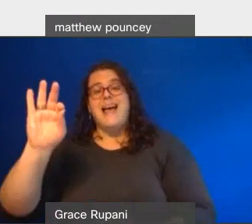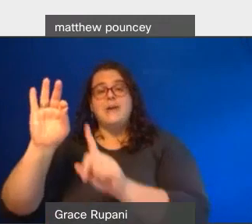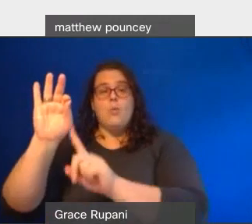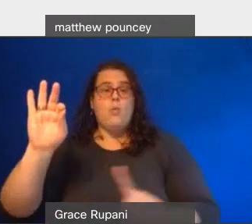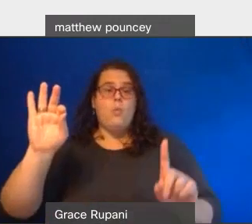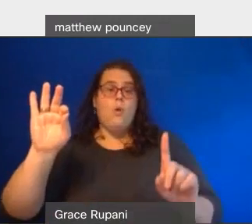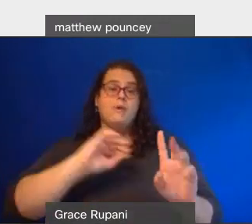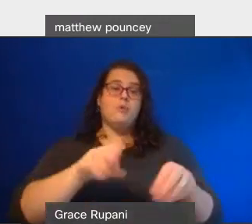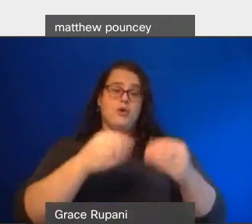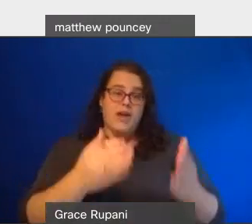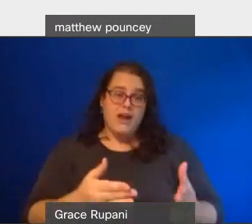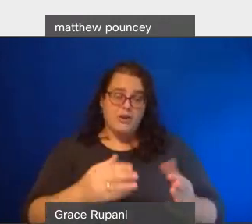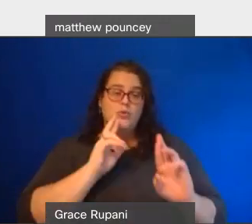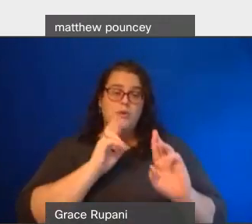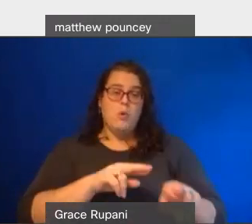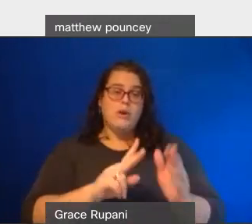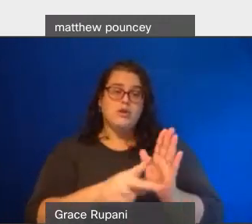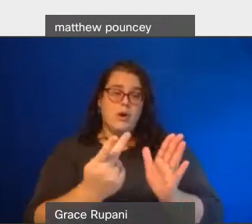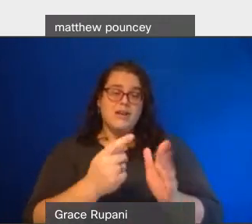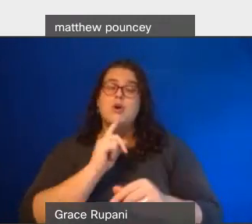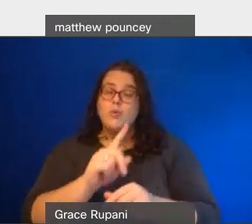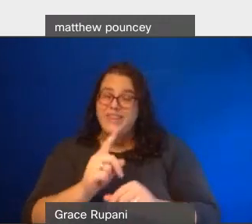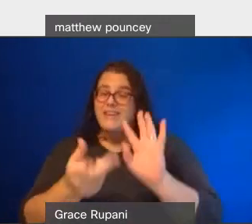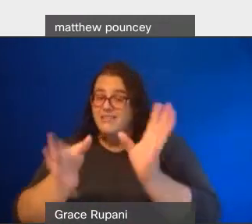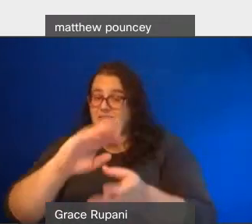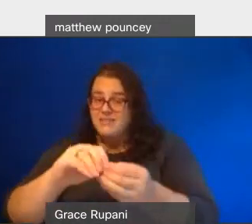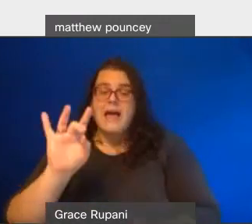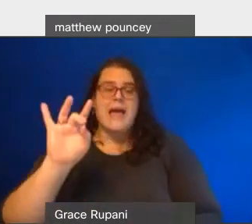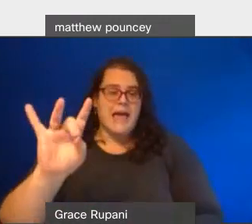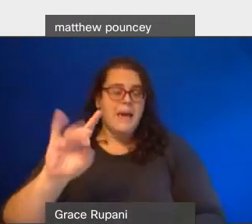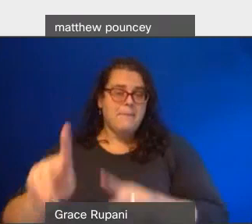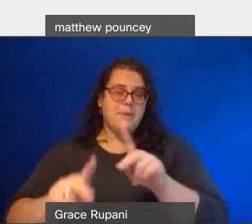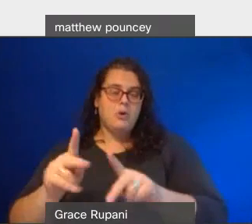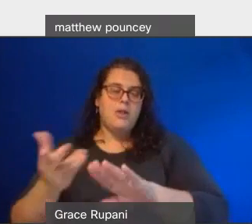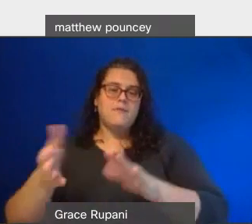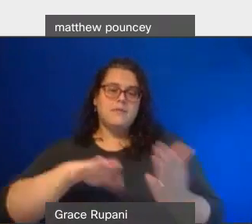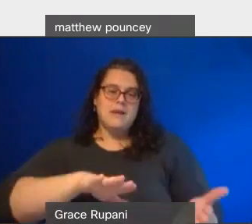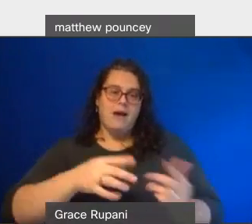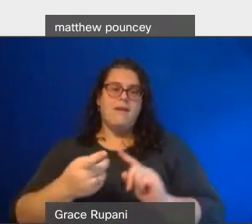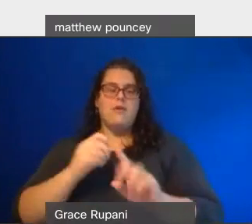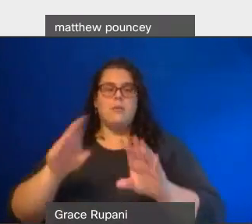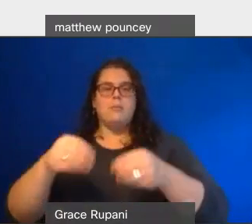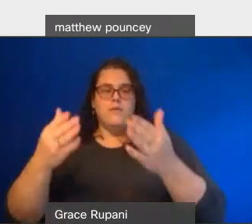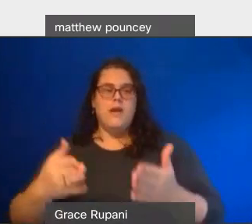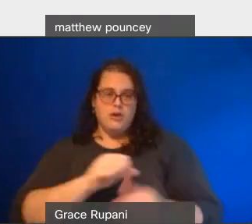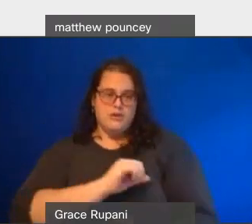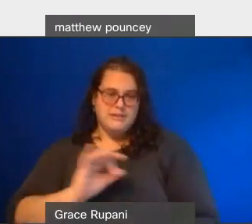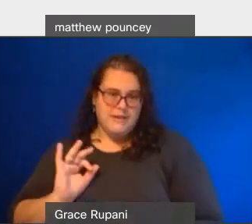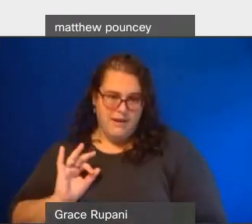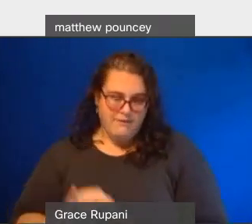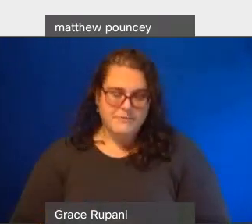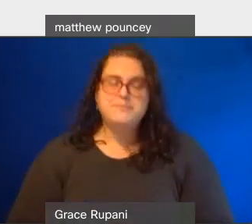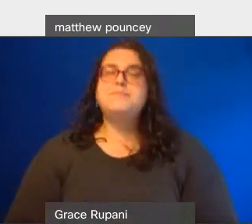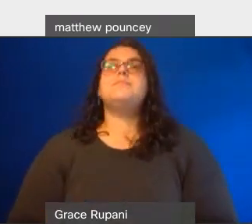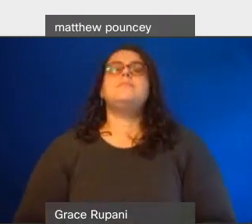so actually only 8 people have actually died. In terms of monthly breakdown,